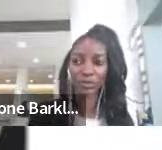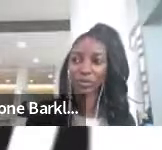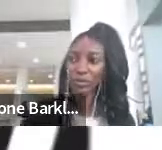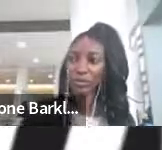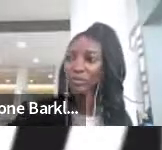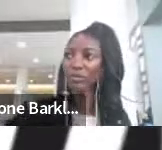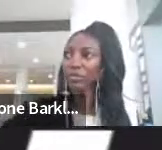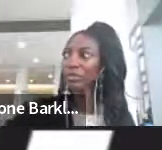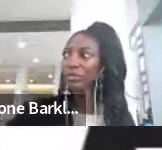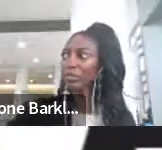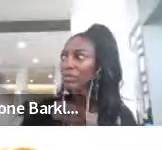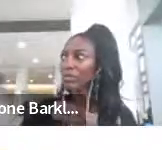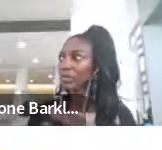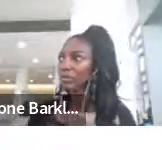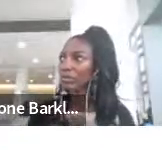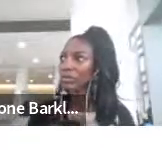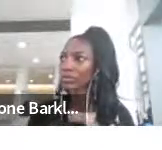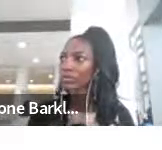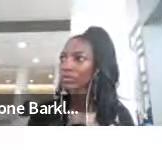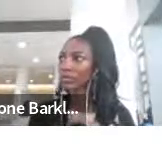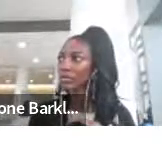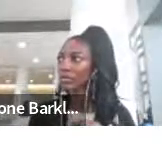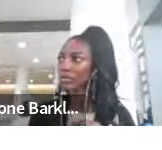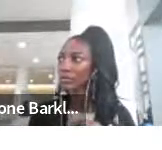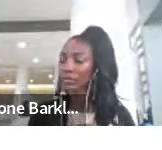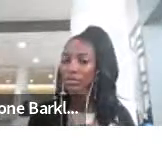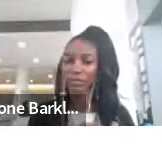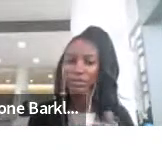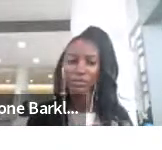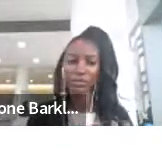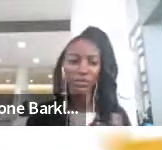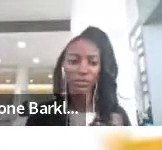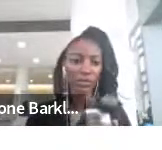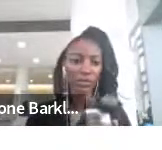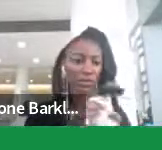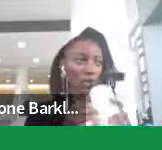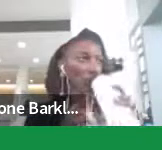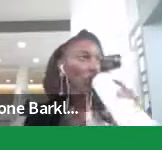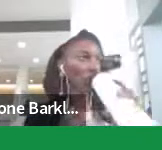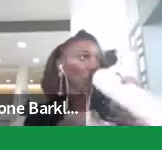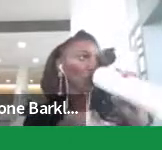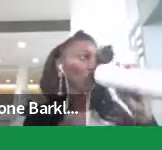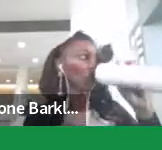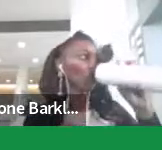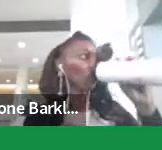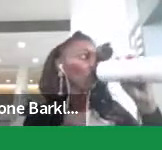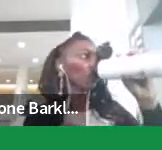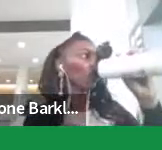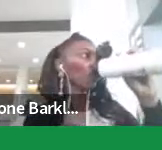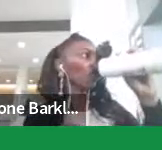getting into the ocean in the first place. It starts with the 4 R's.